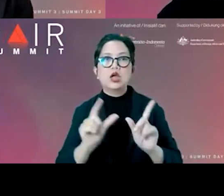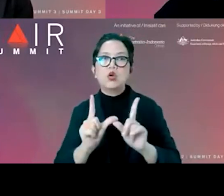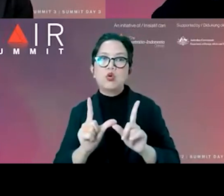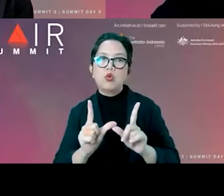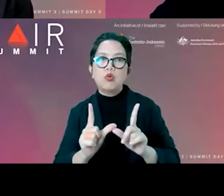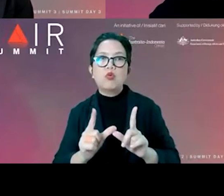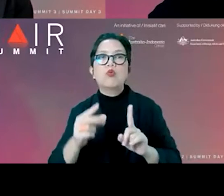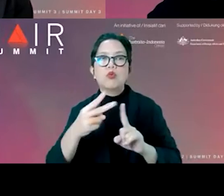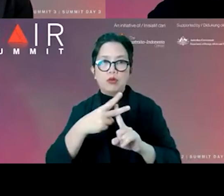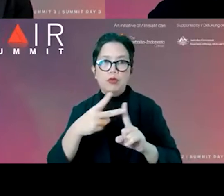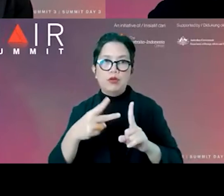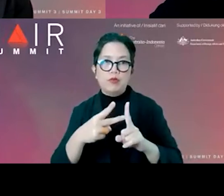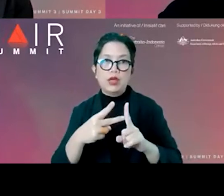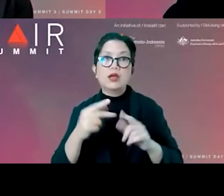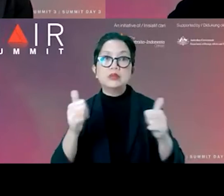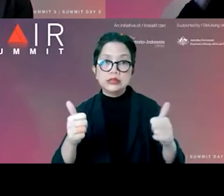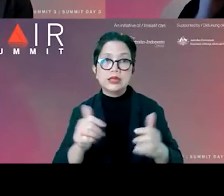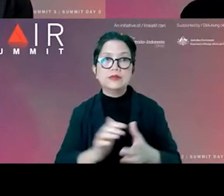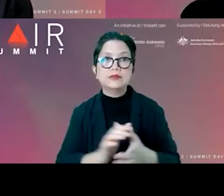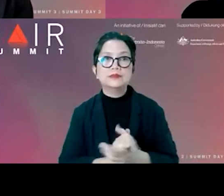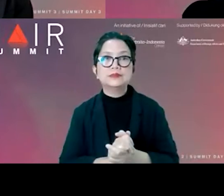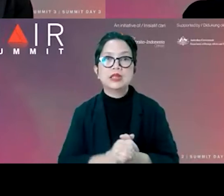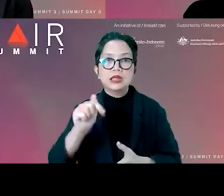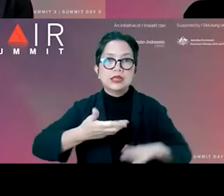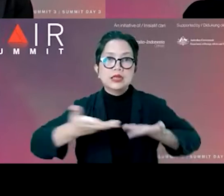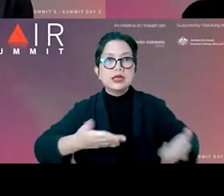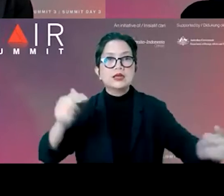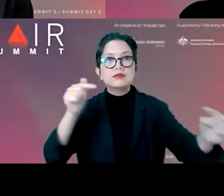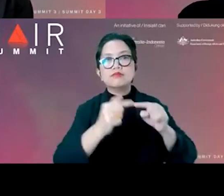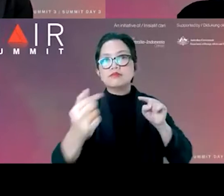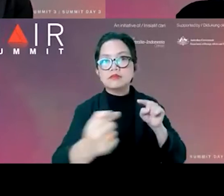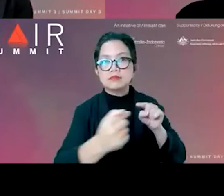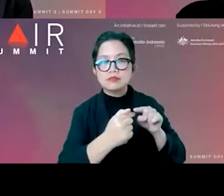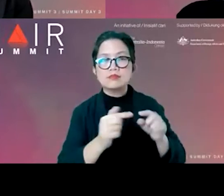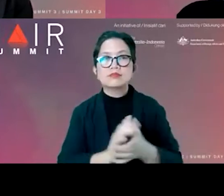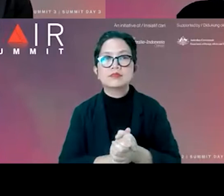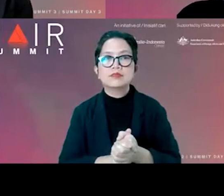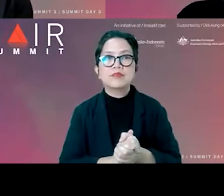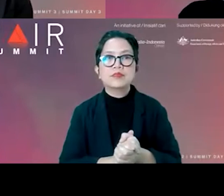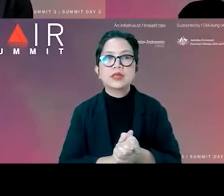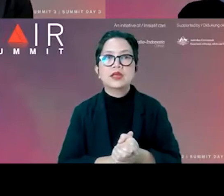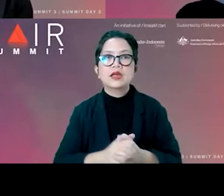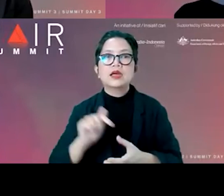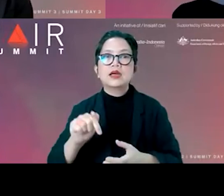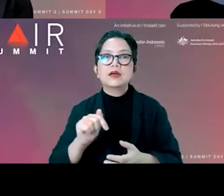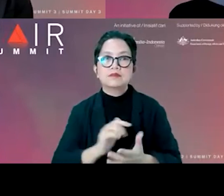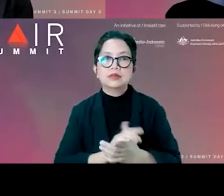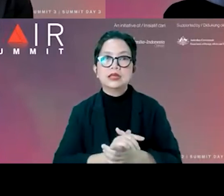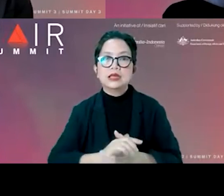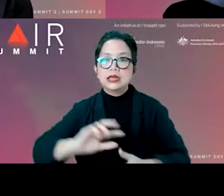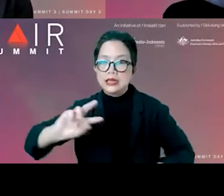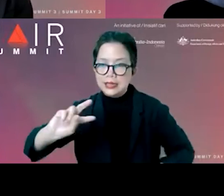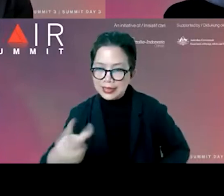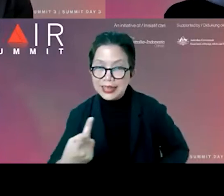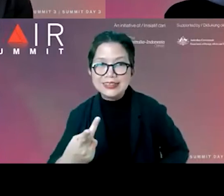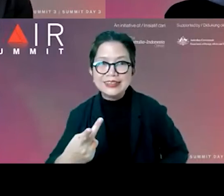accelerate the public's transition to the digital economy, which is a very big part of Indonesia. There's a number of